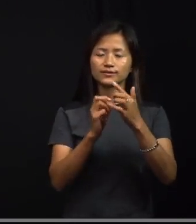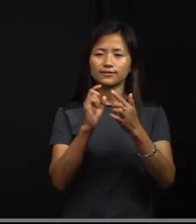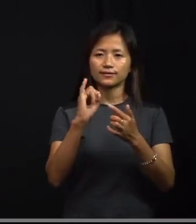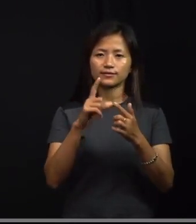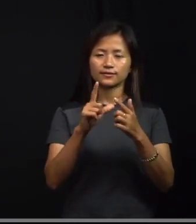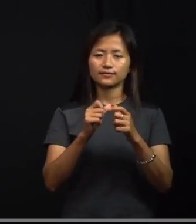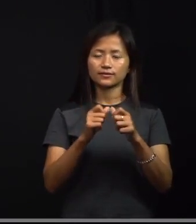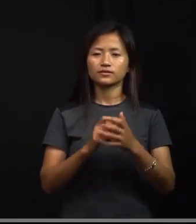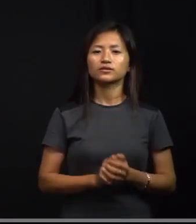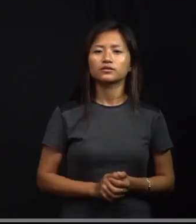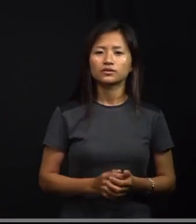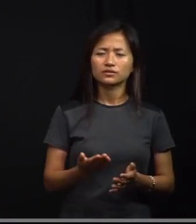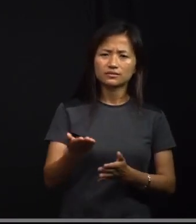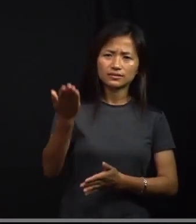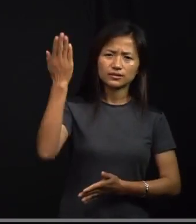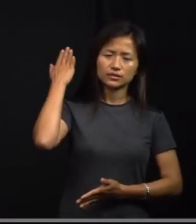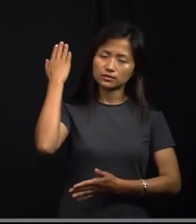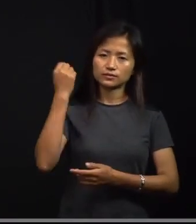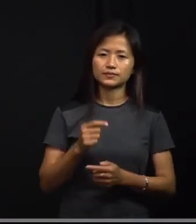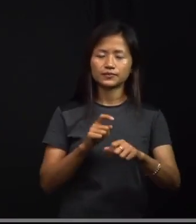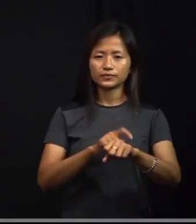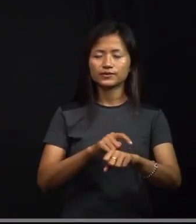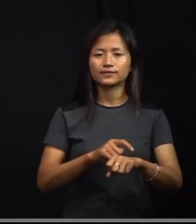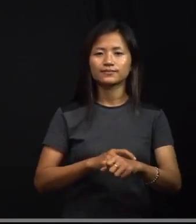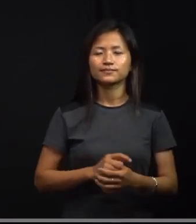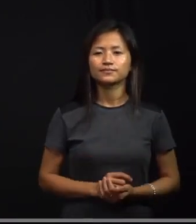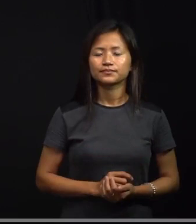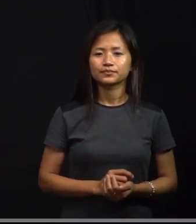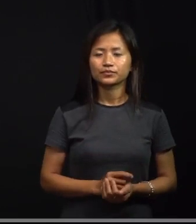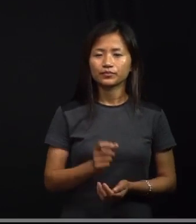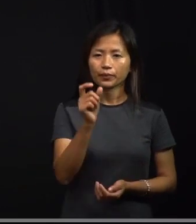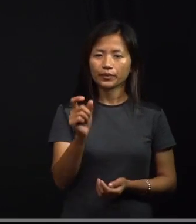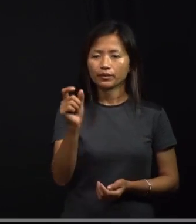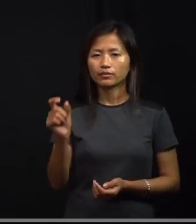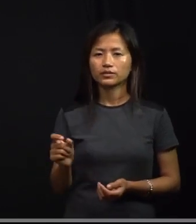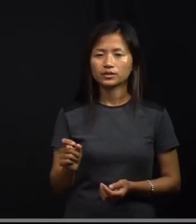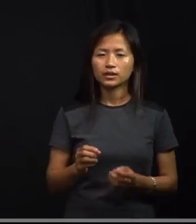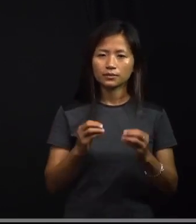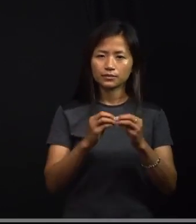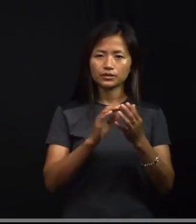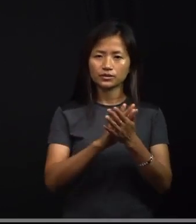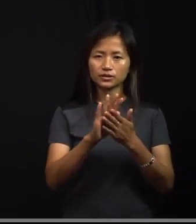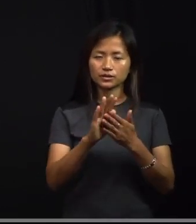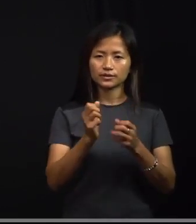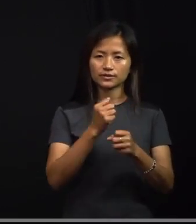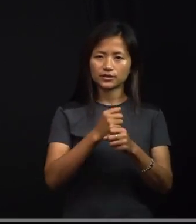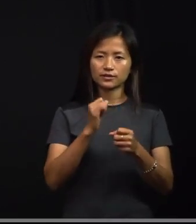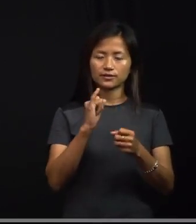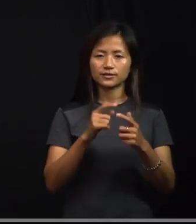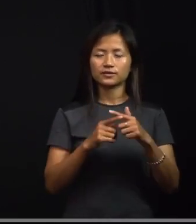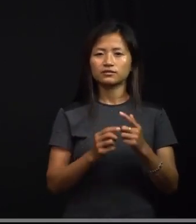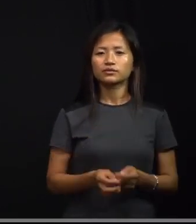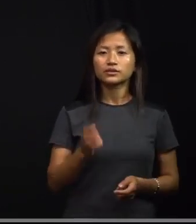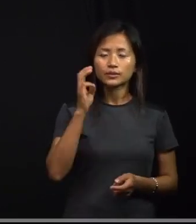to do with the ancient times, isn't it? So these people, even the Bhagavad Gita says that getting